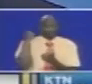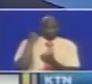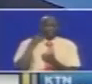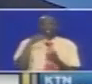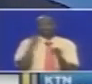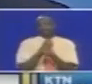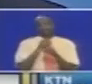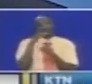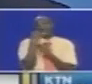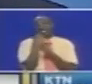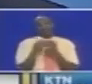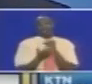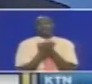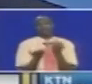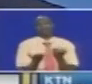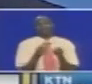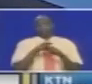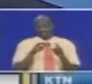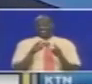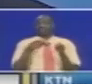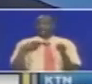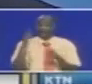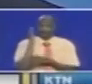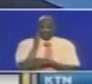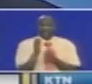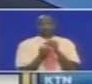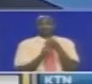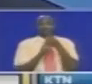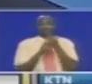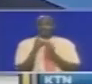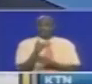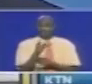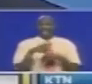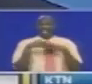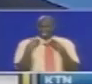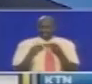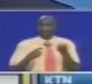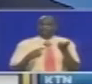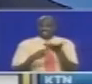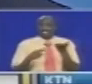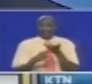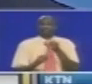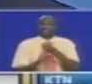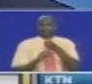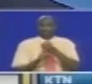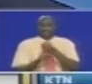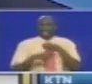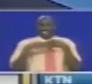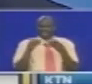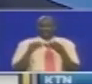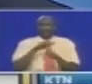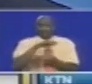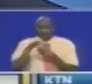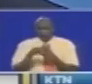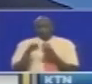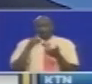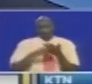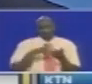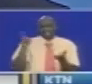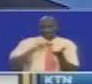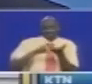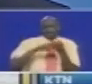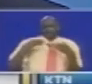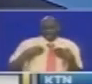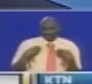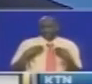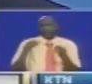didn't want to do that. But still, we are willing to support them and give them technical support and give them all the resources of the commission to help them